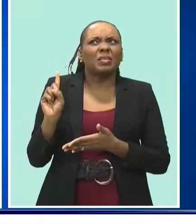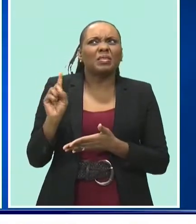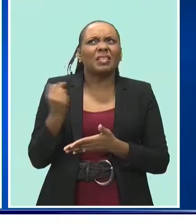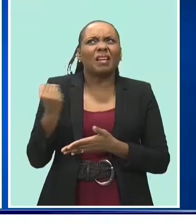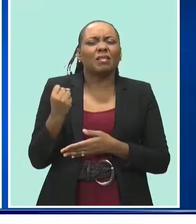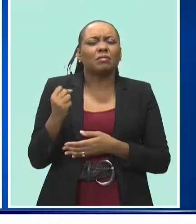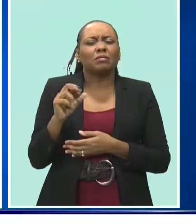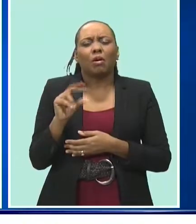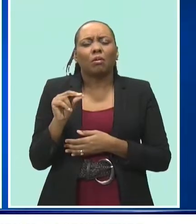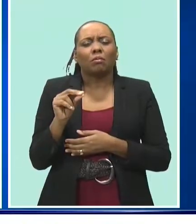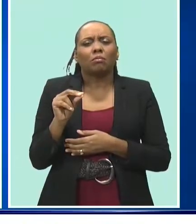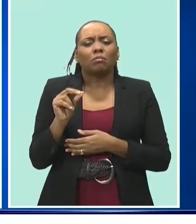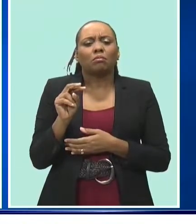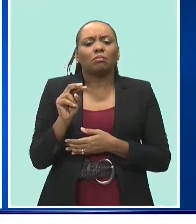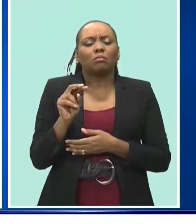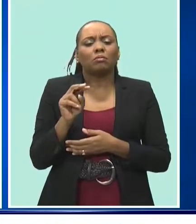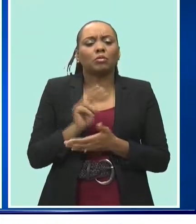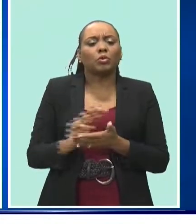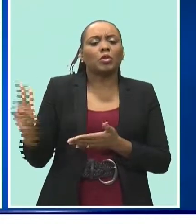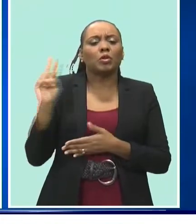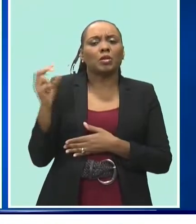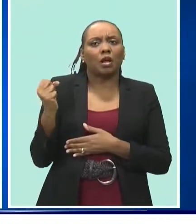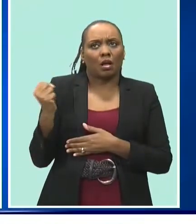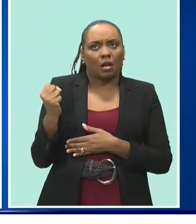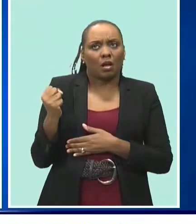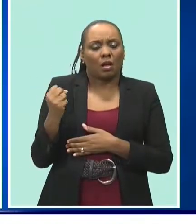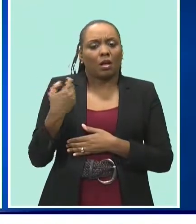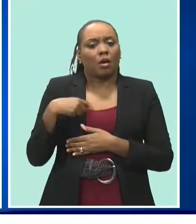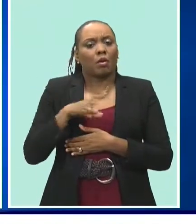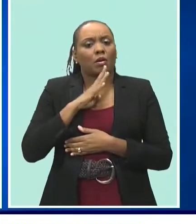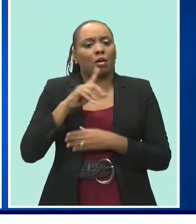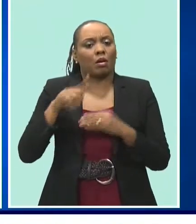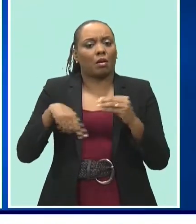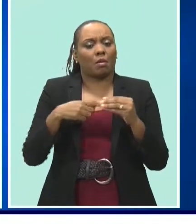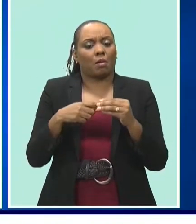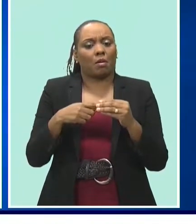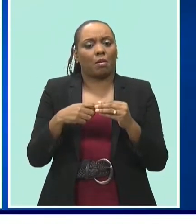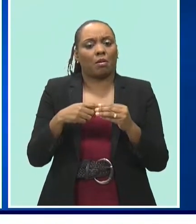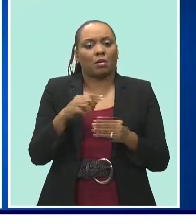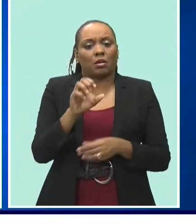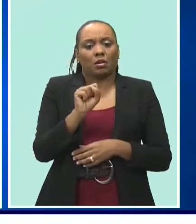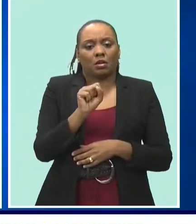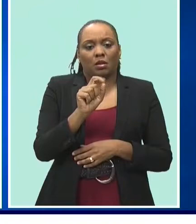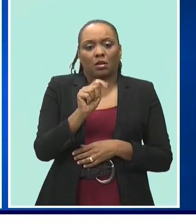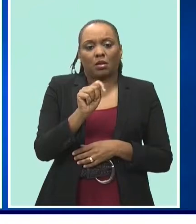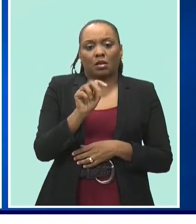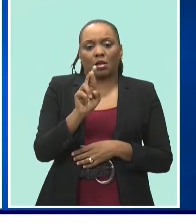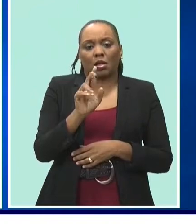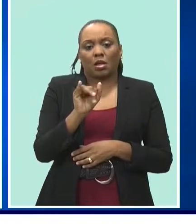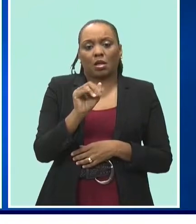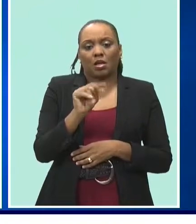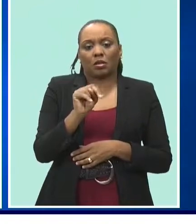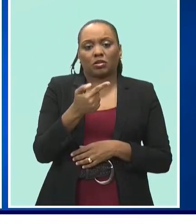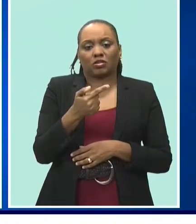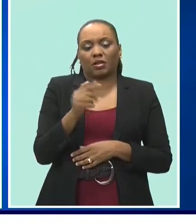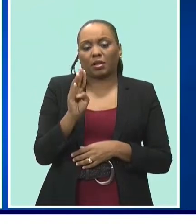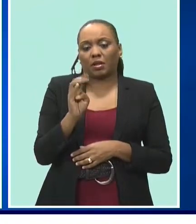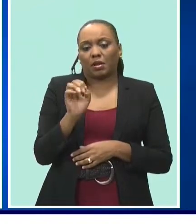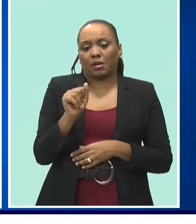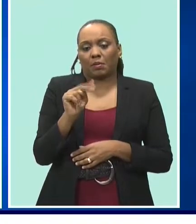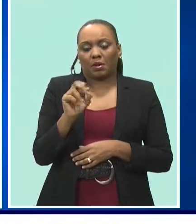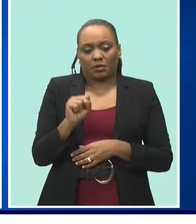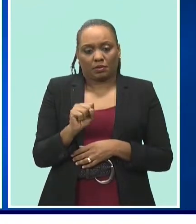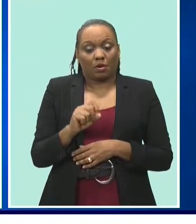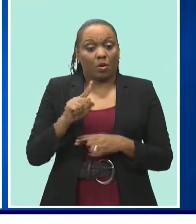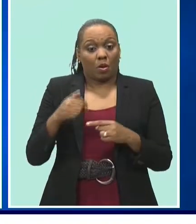ago, we went through the economics of string beans. Because when I was a child, we didn't eat broccoli.